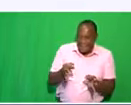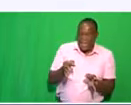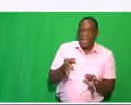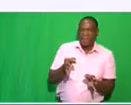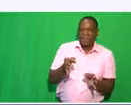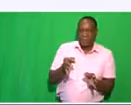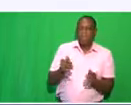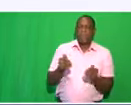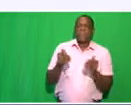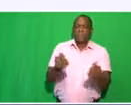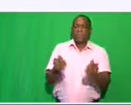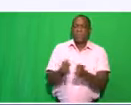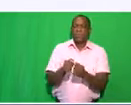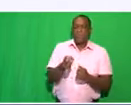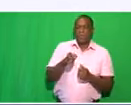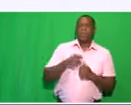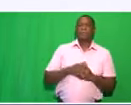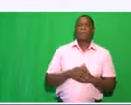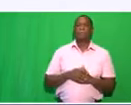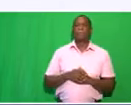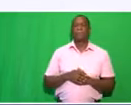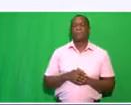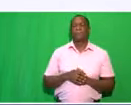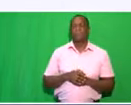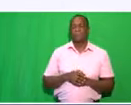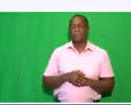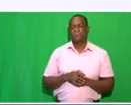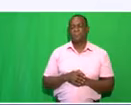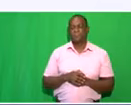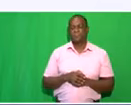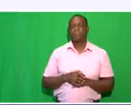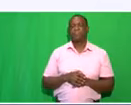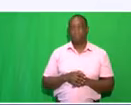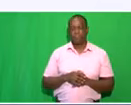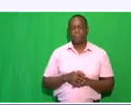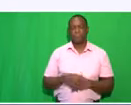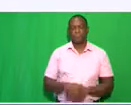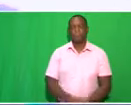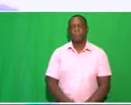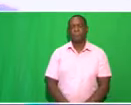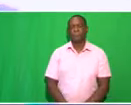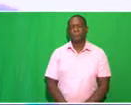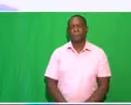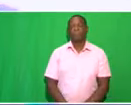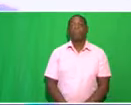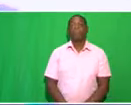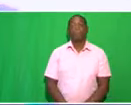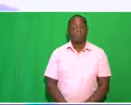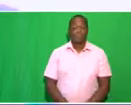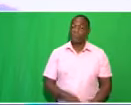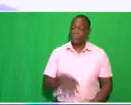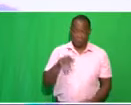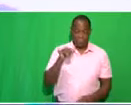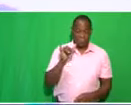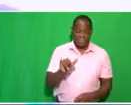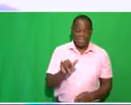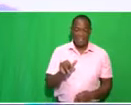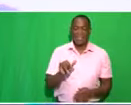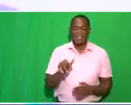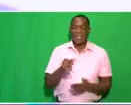our findings and see what decision that they would make. So in essence, that's the direction we need to